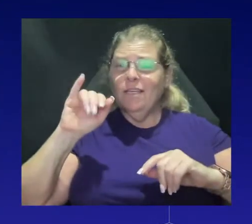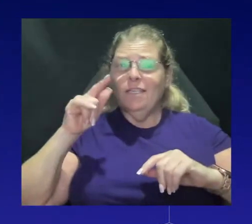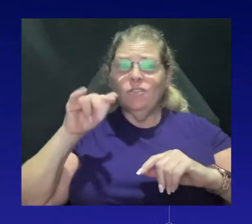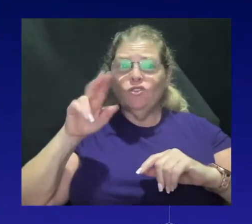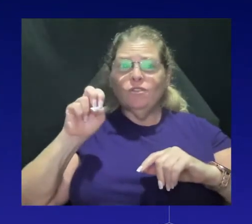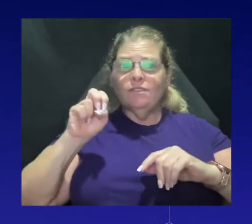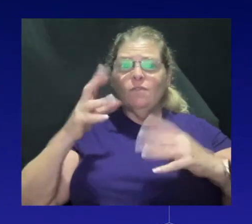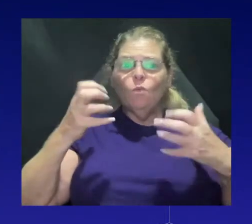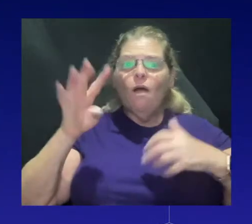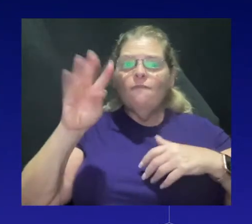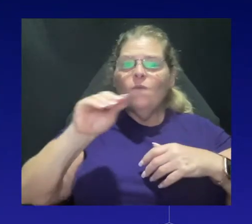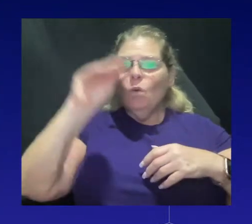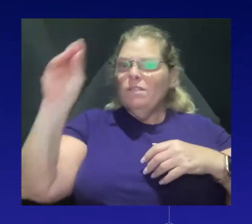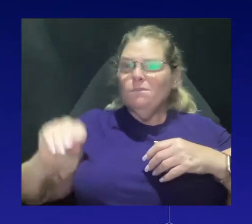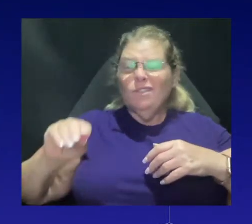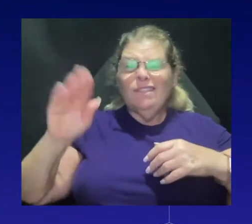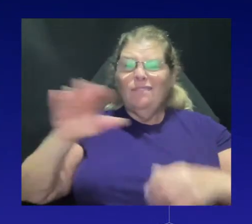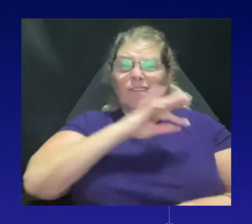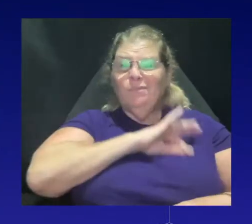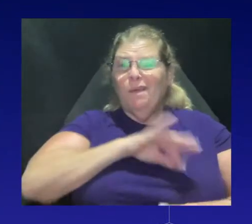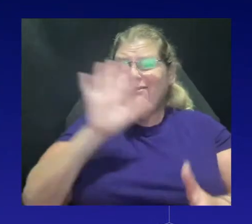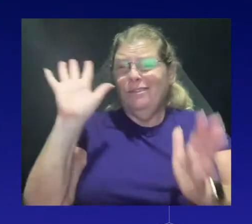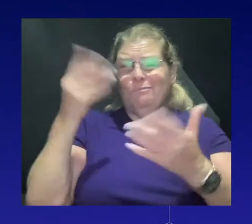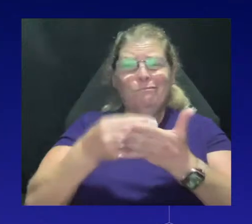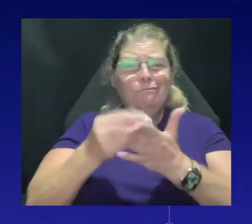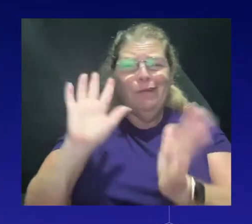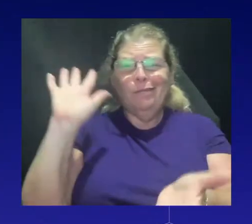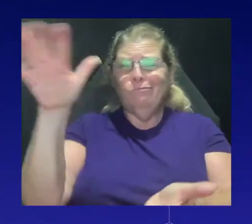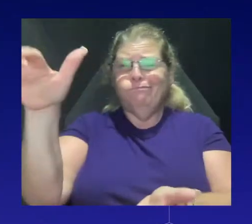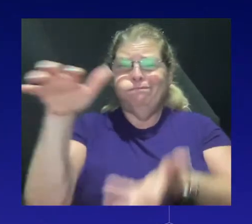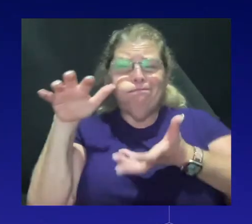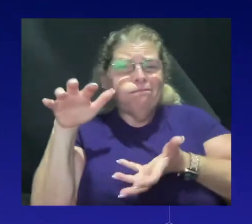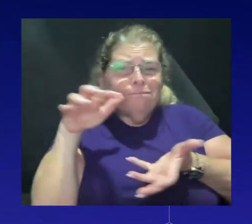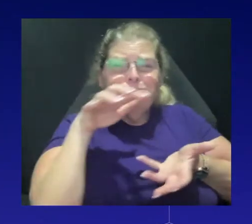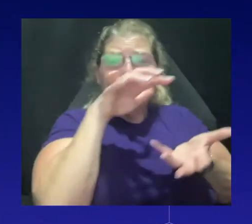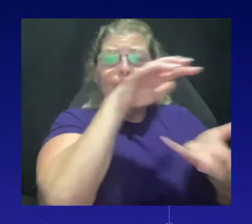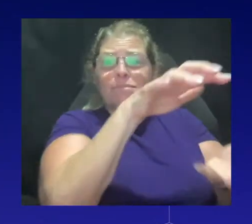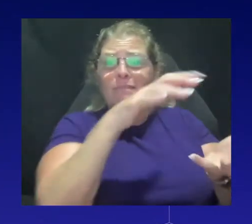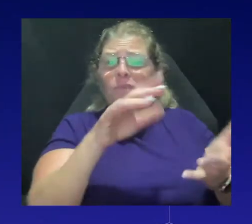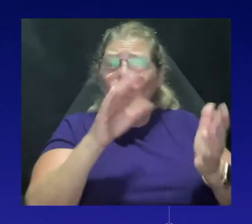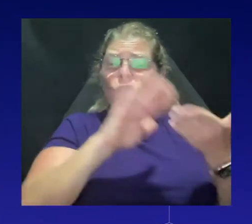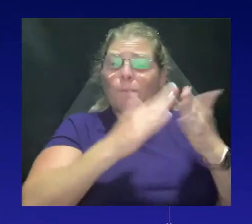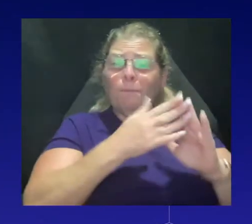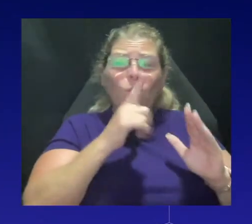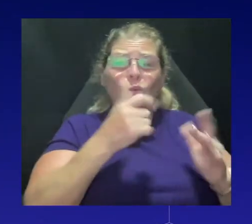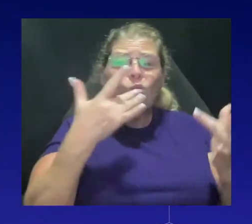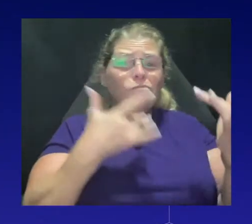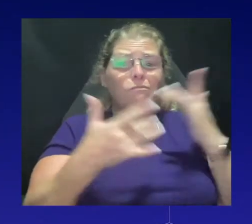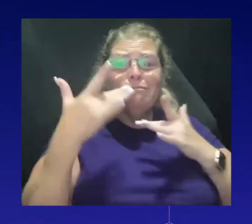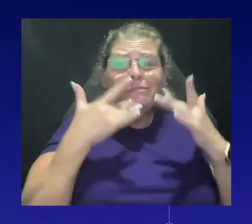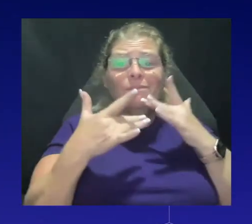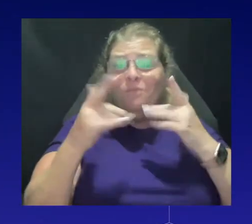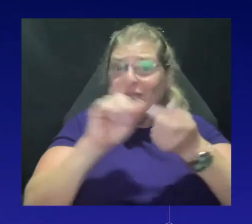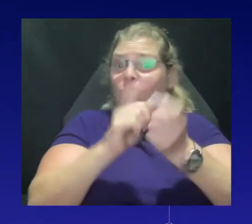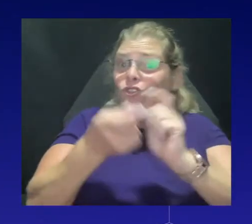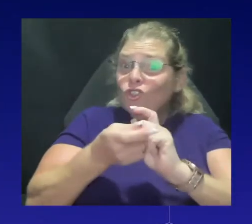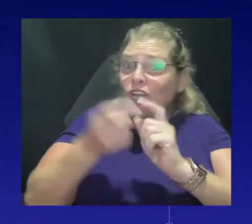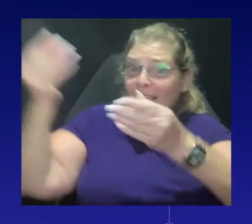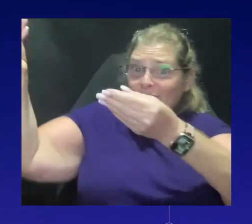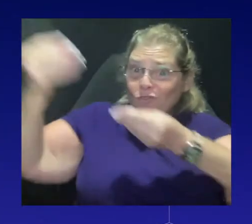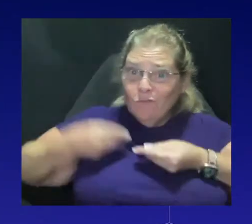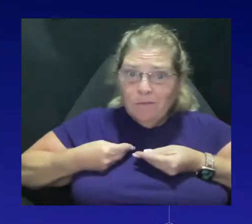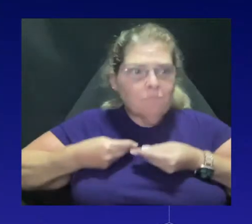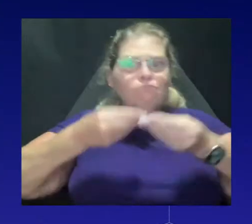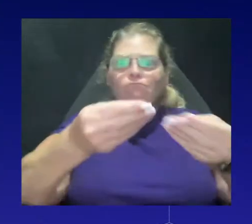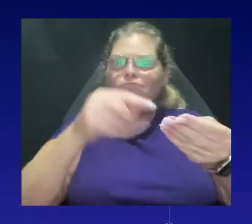gazillions of dollars to disadvantaged communities, we can change that legacy. So very